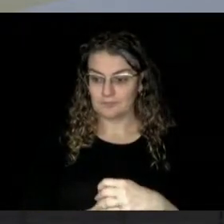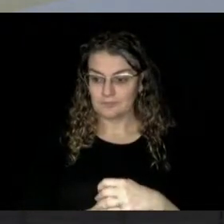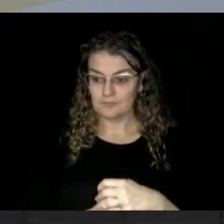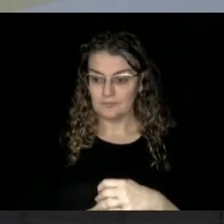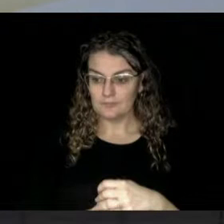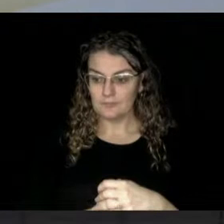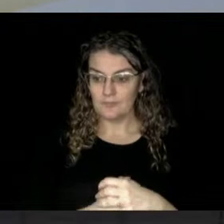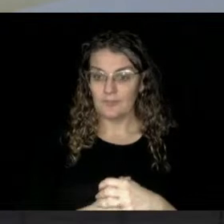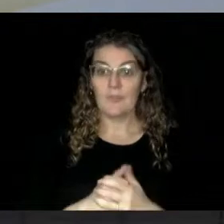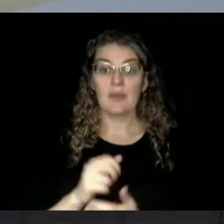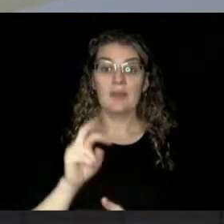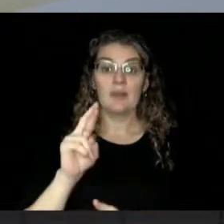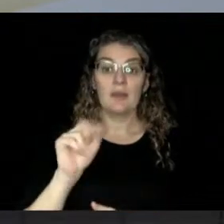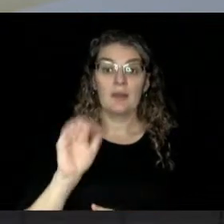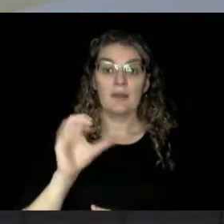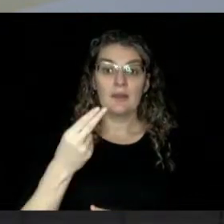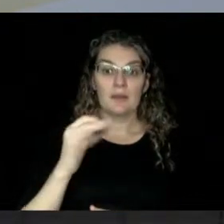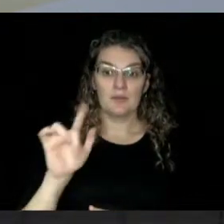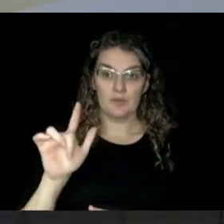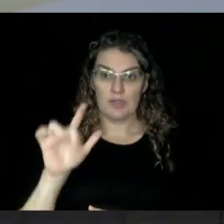Rachel Collier, The Graphic.